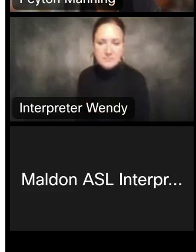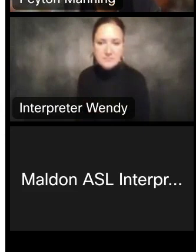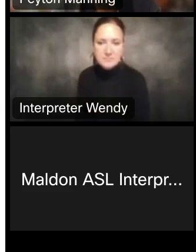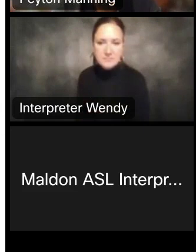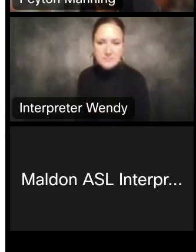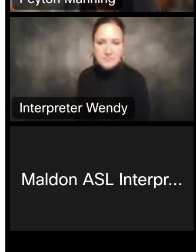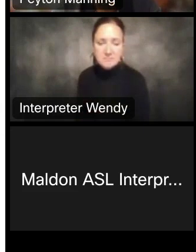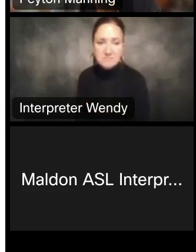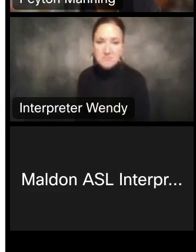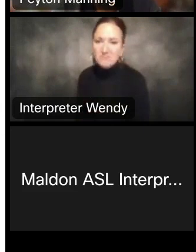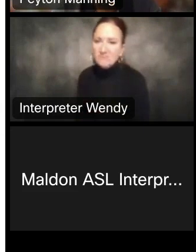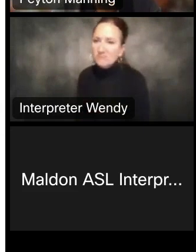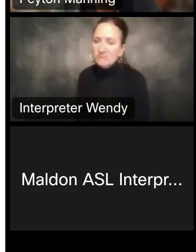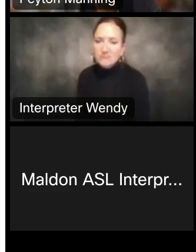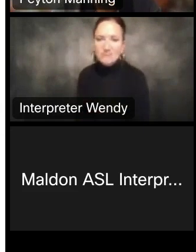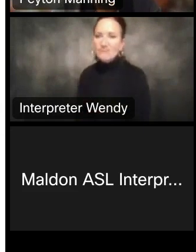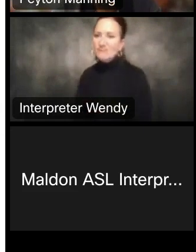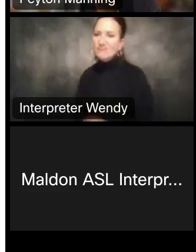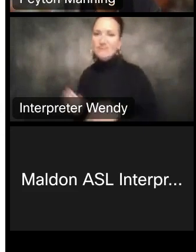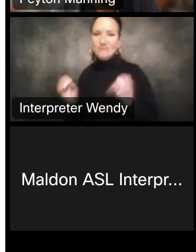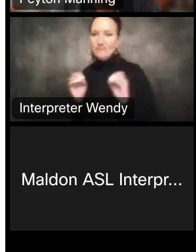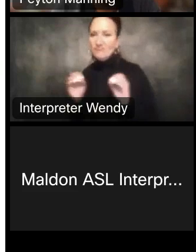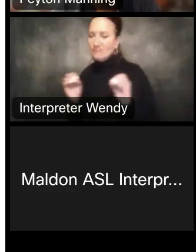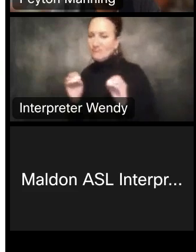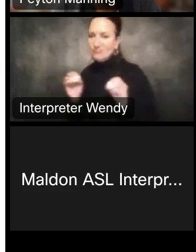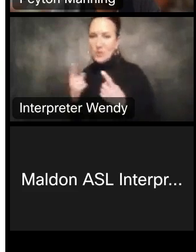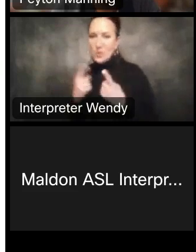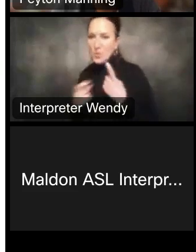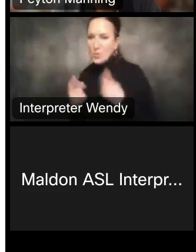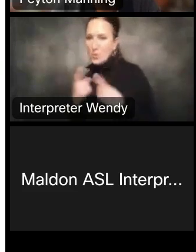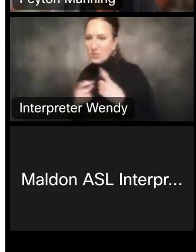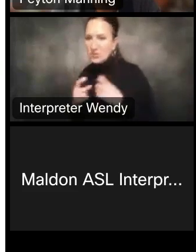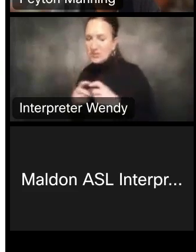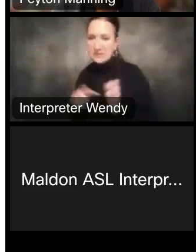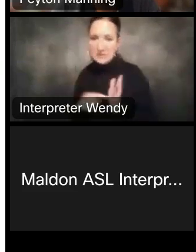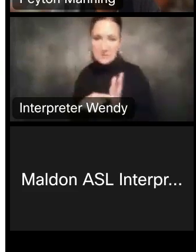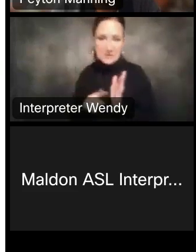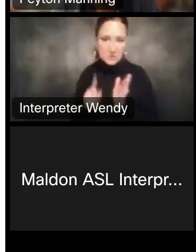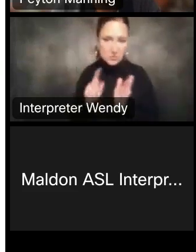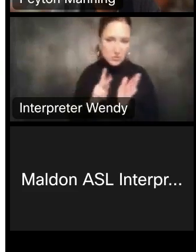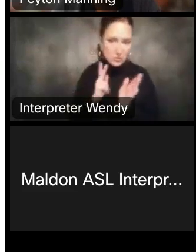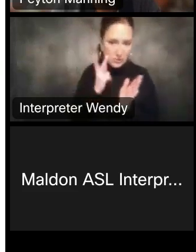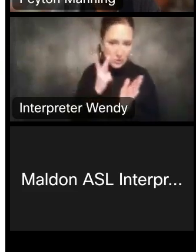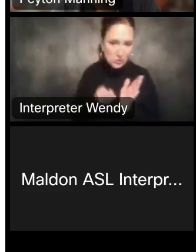I don't see anything new coming through. I'm just want to check the chat and make sure I'm not missing anything.